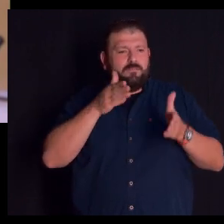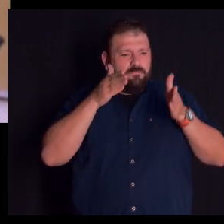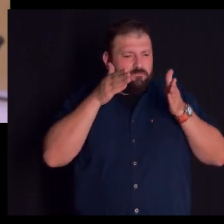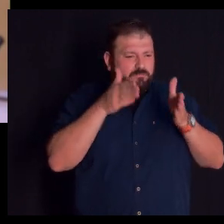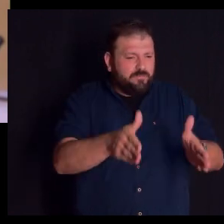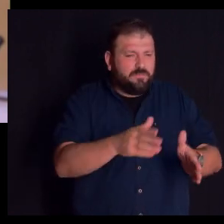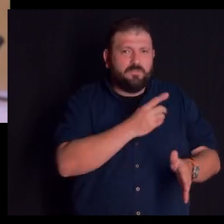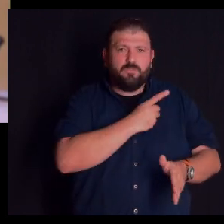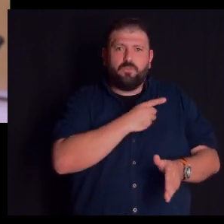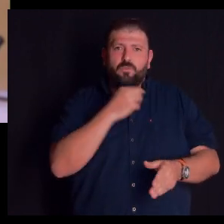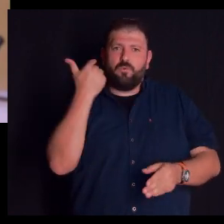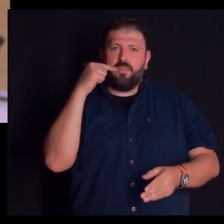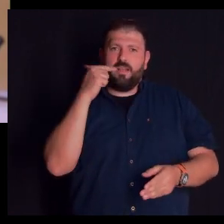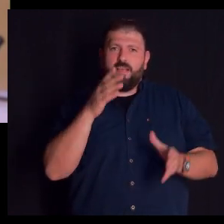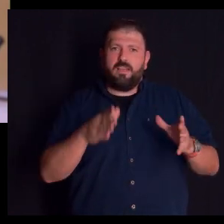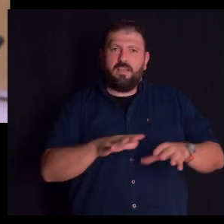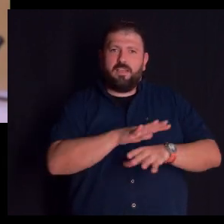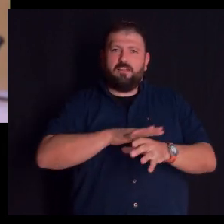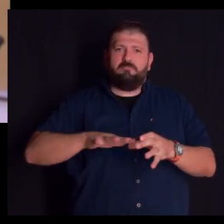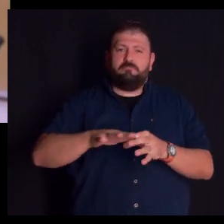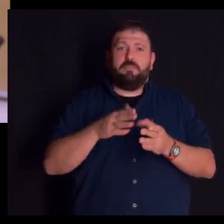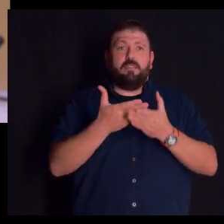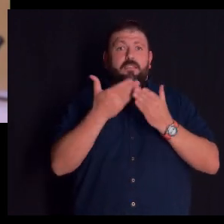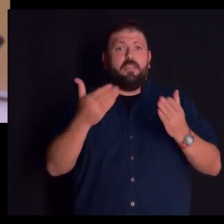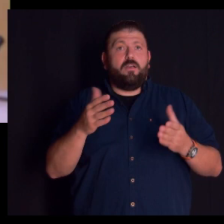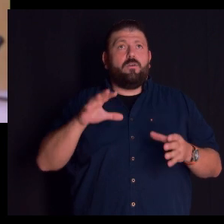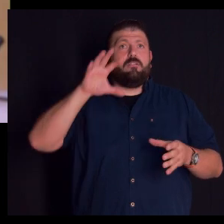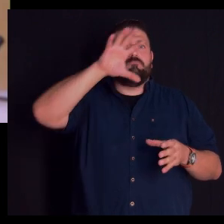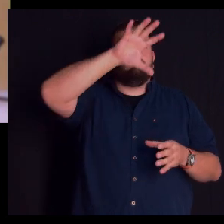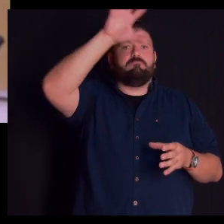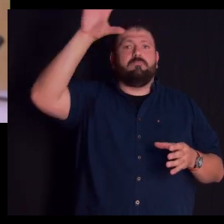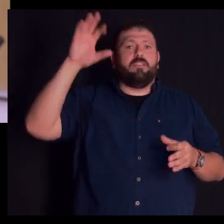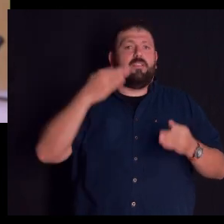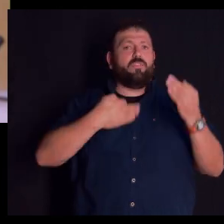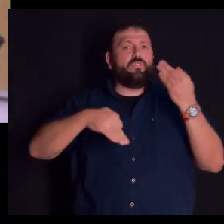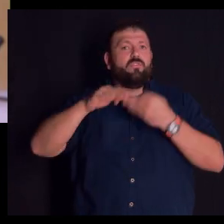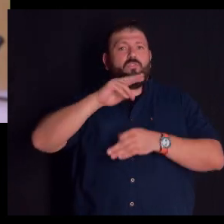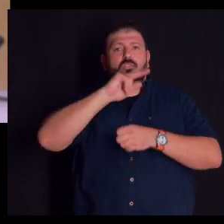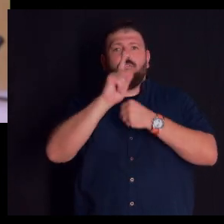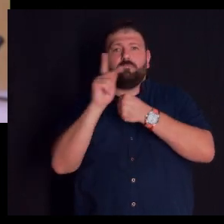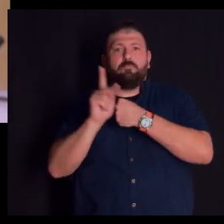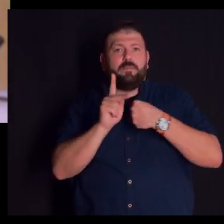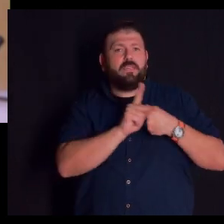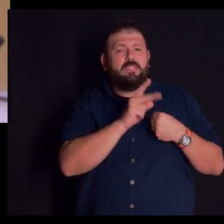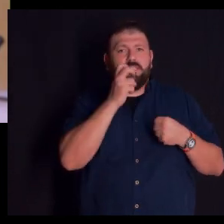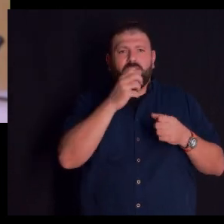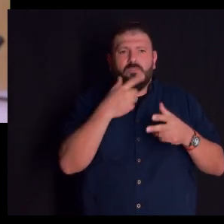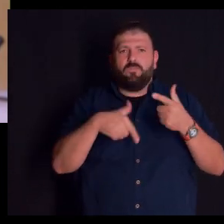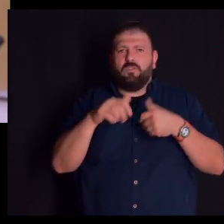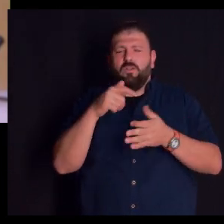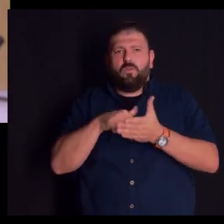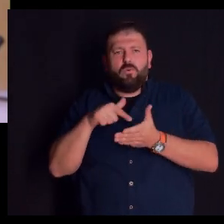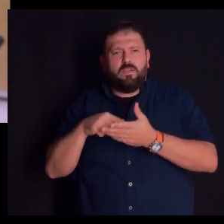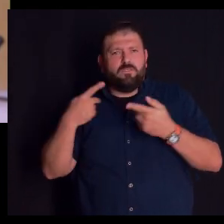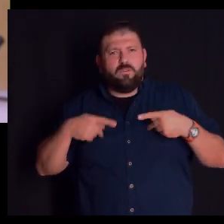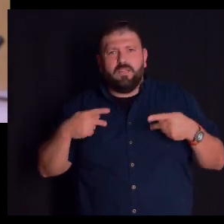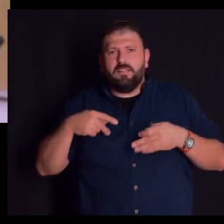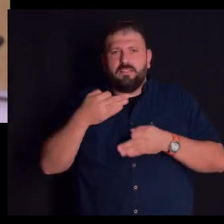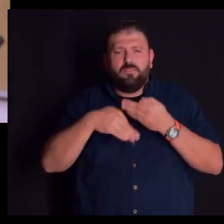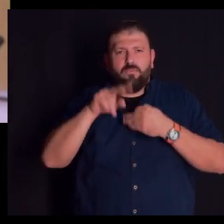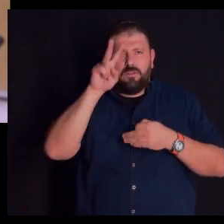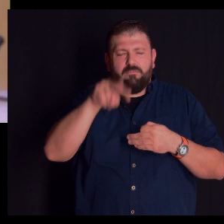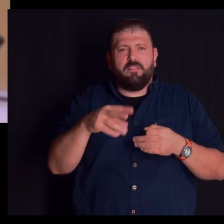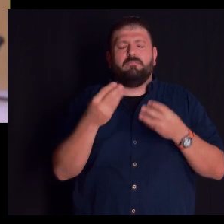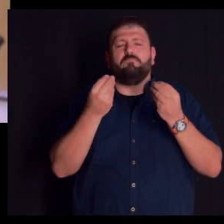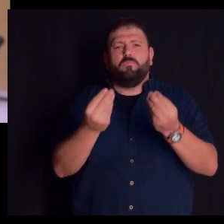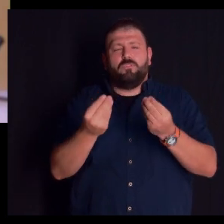just focused on Guadalajara. No, today, we are in all these countries, in all these territories, in all these places with unstoppable